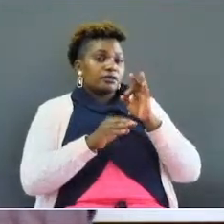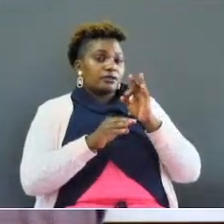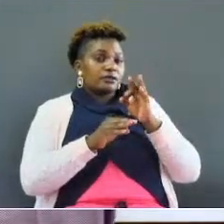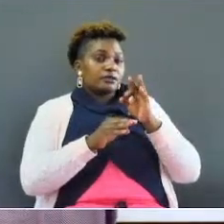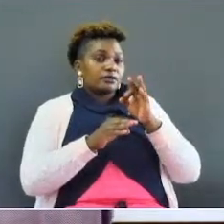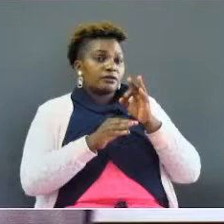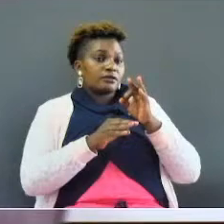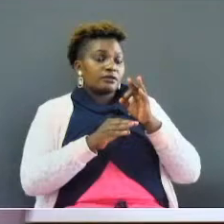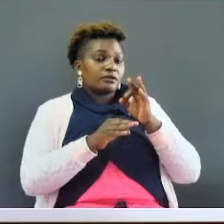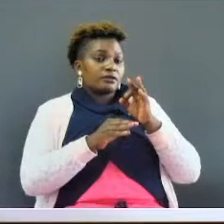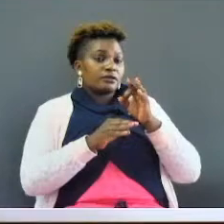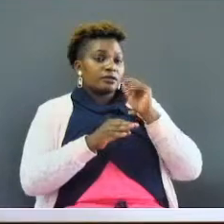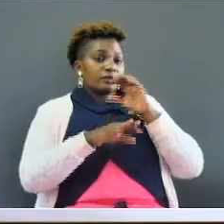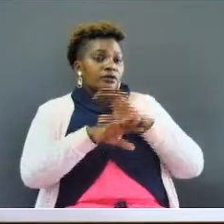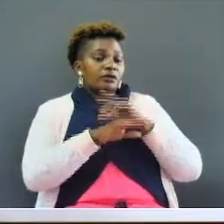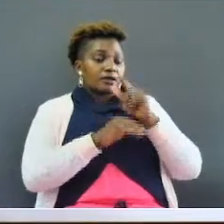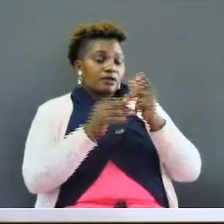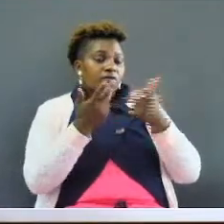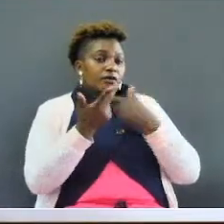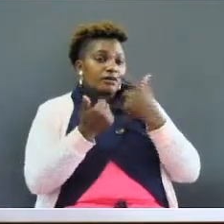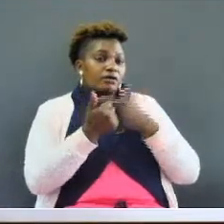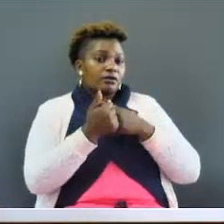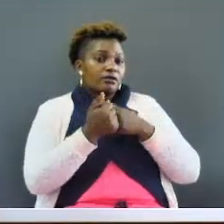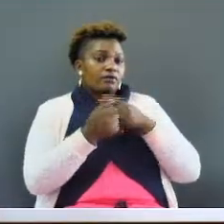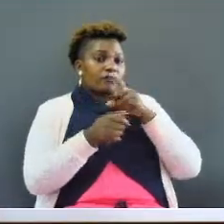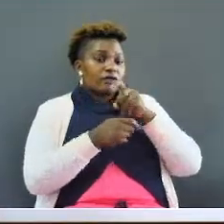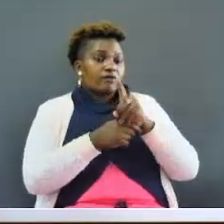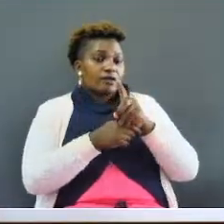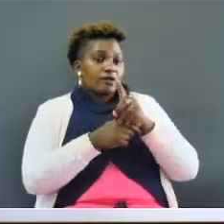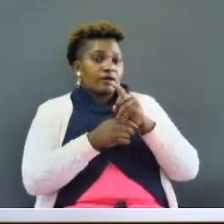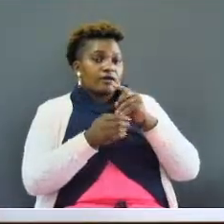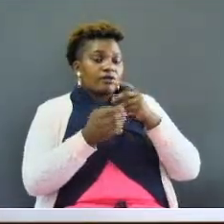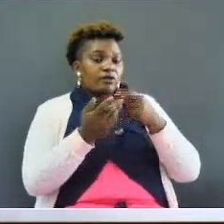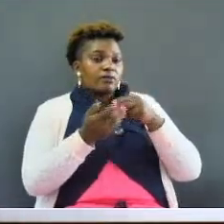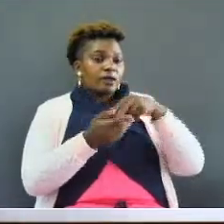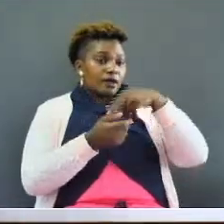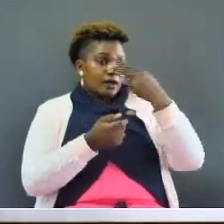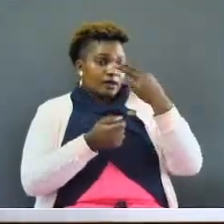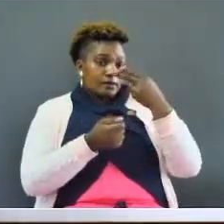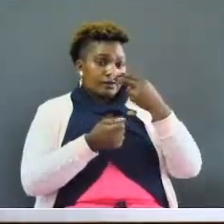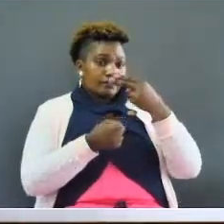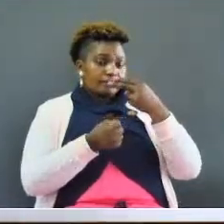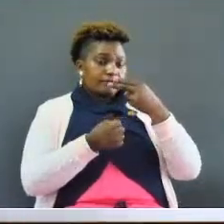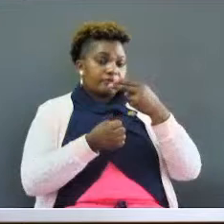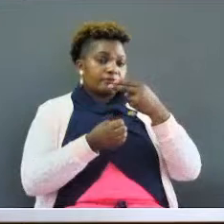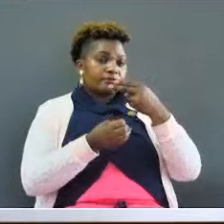swab, the count for the virus will be very, very high,